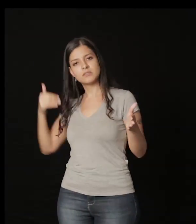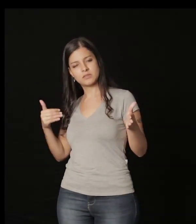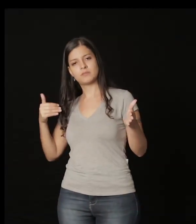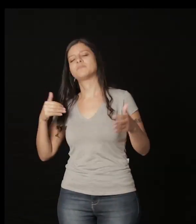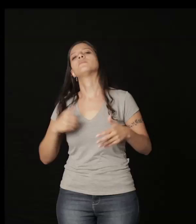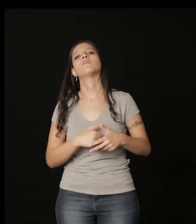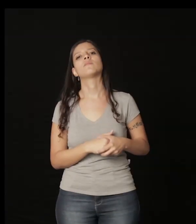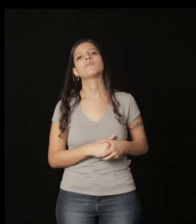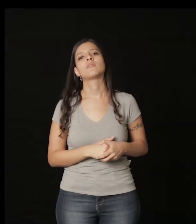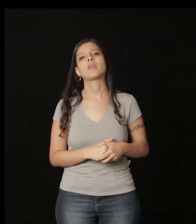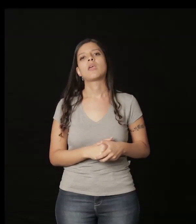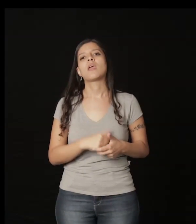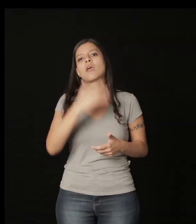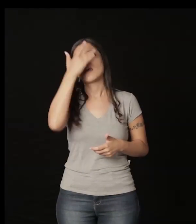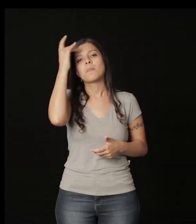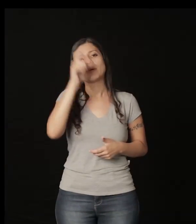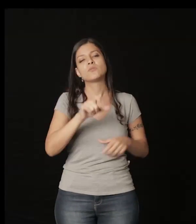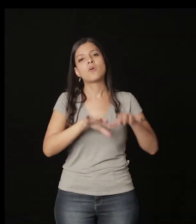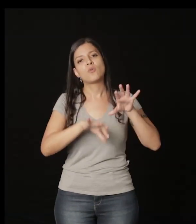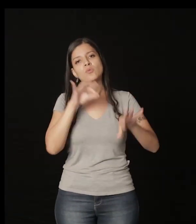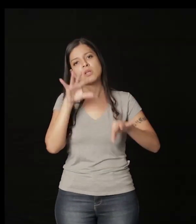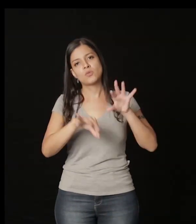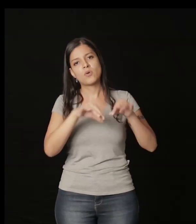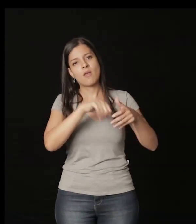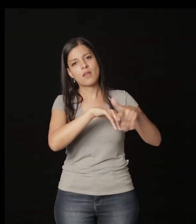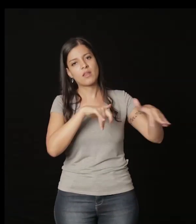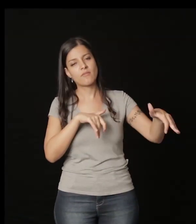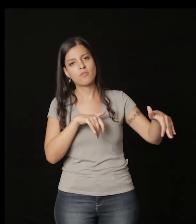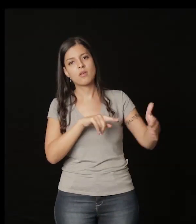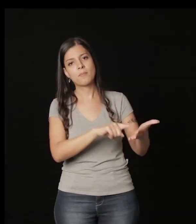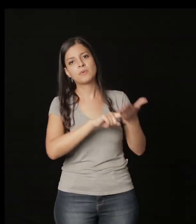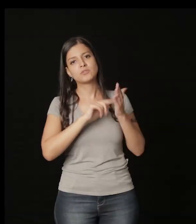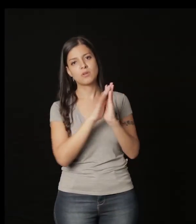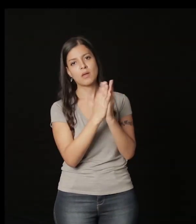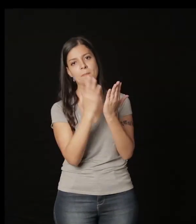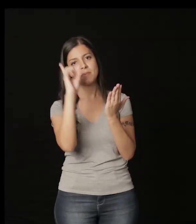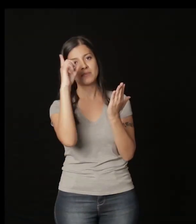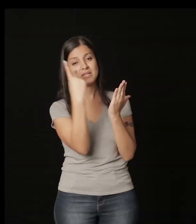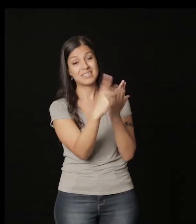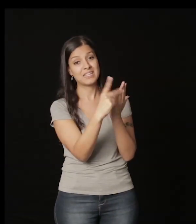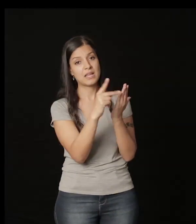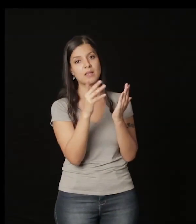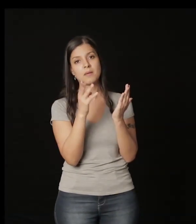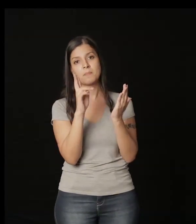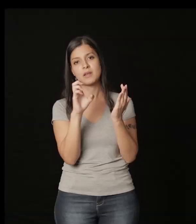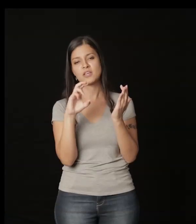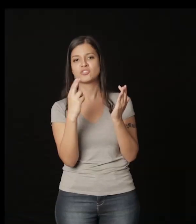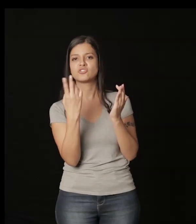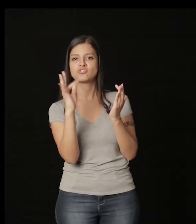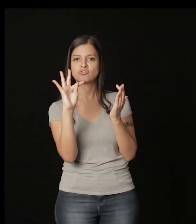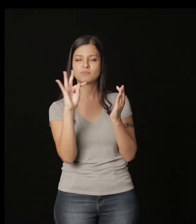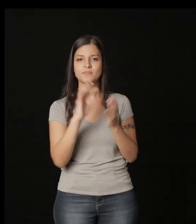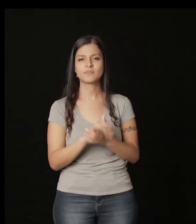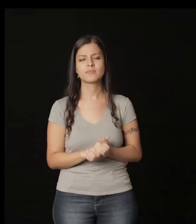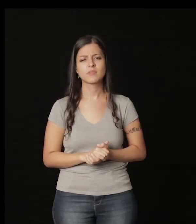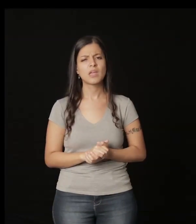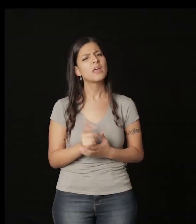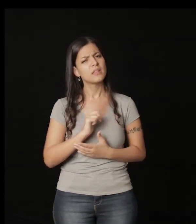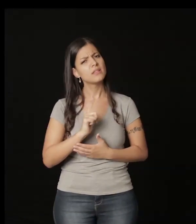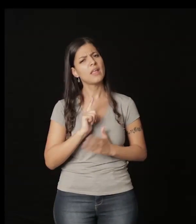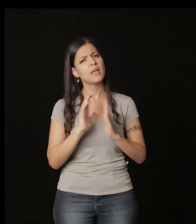2, when one of the curators at the archive offered to show us Brecht's Bible.